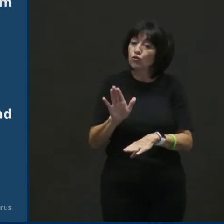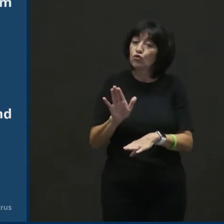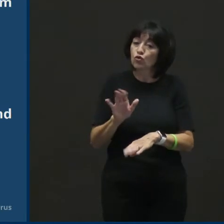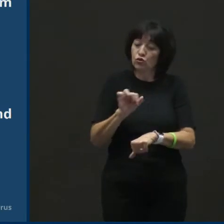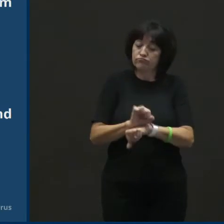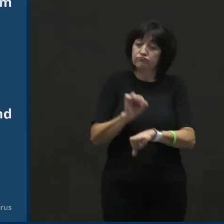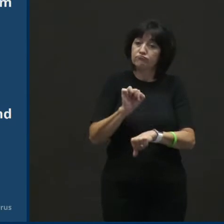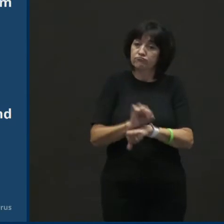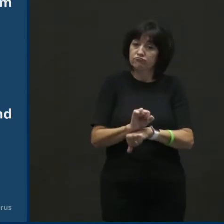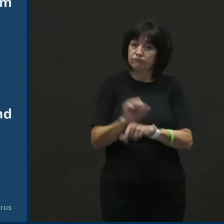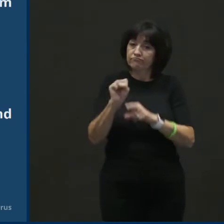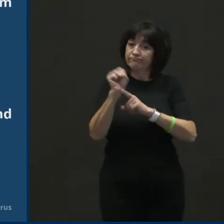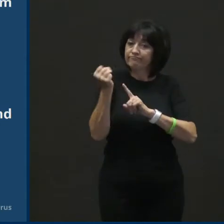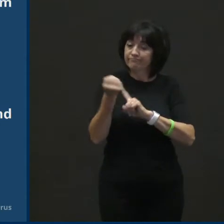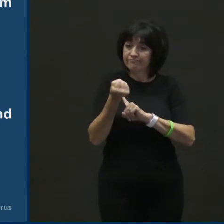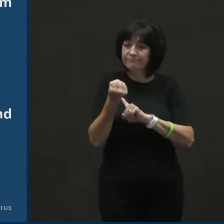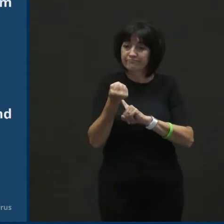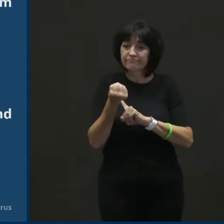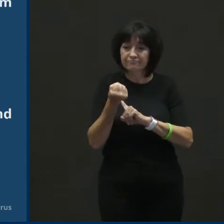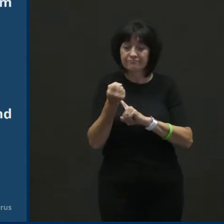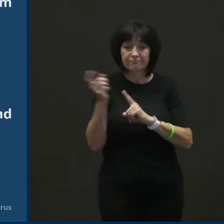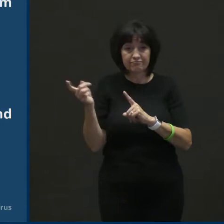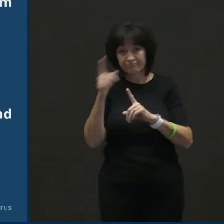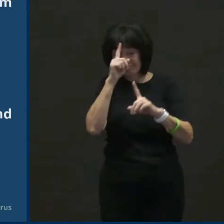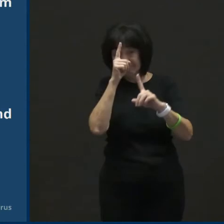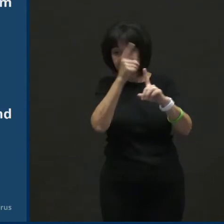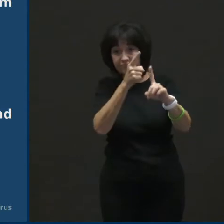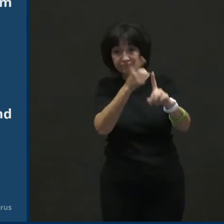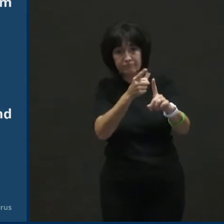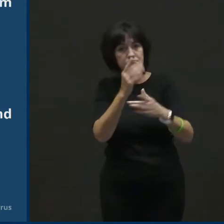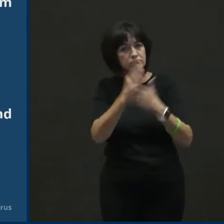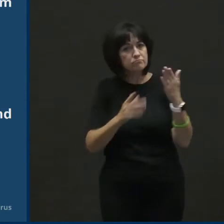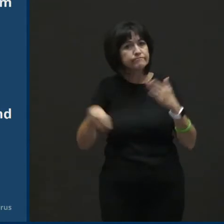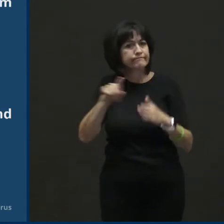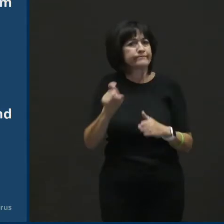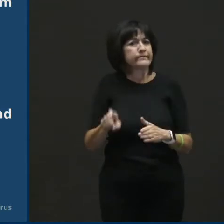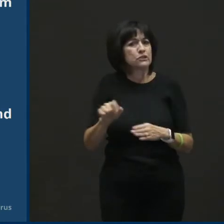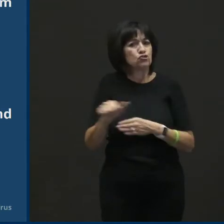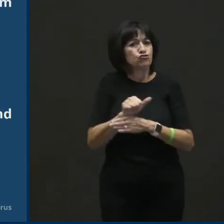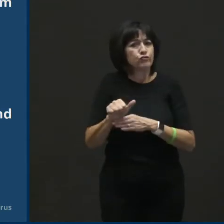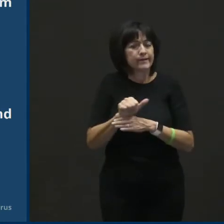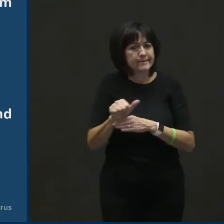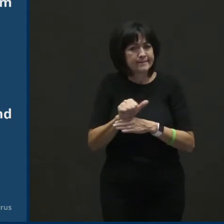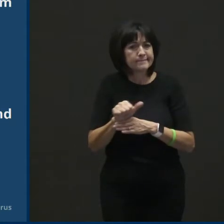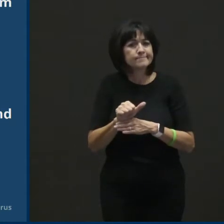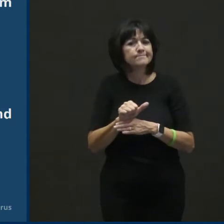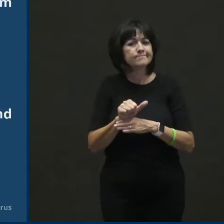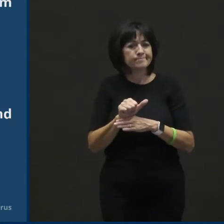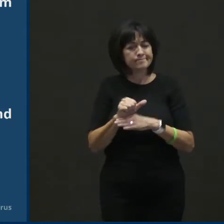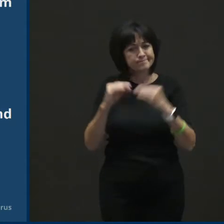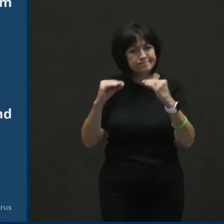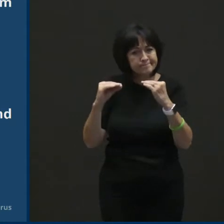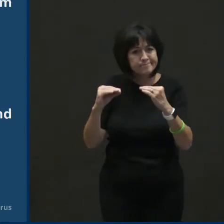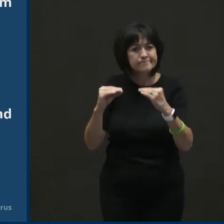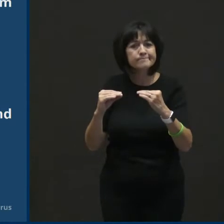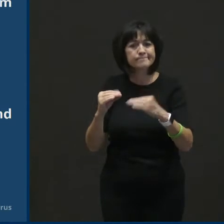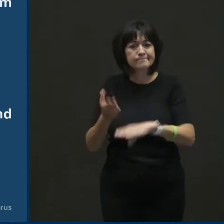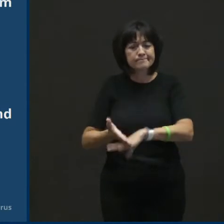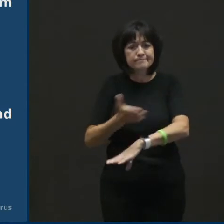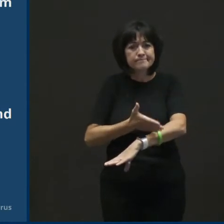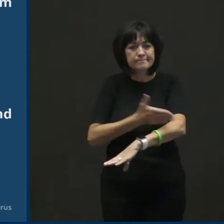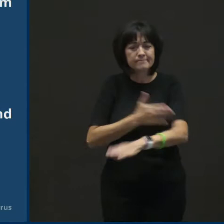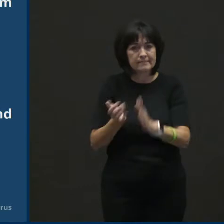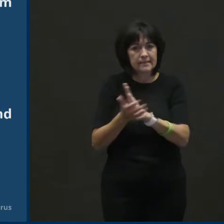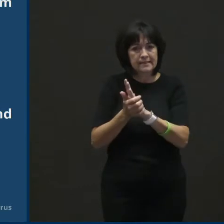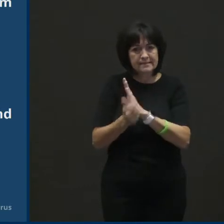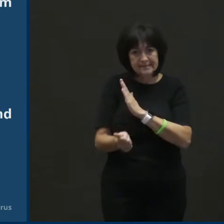employment status, and to do that they need training in certain areas and the opportunity to get